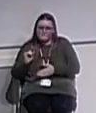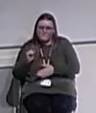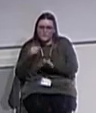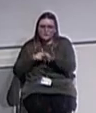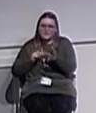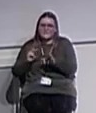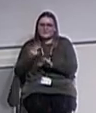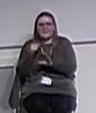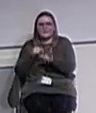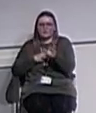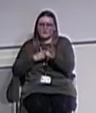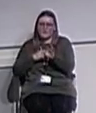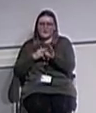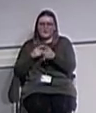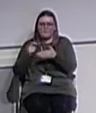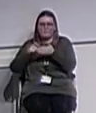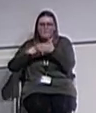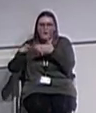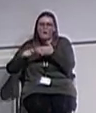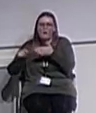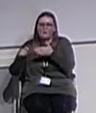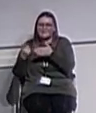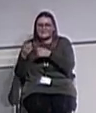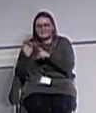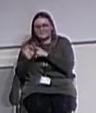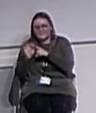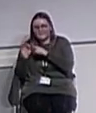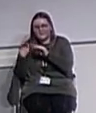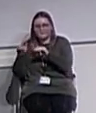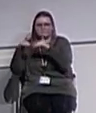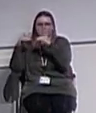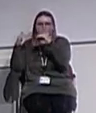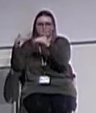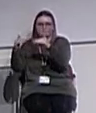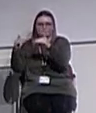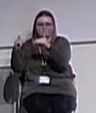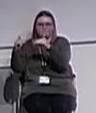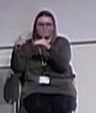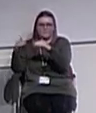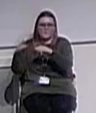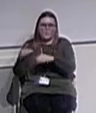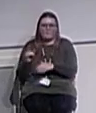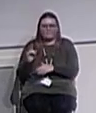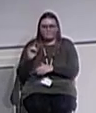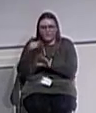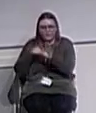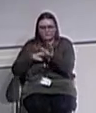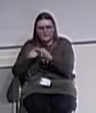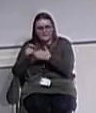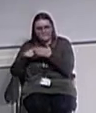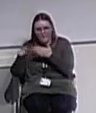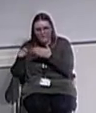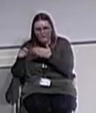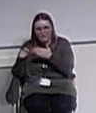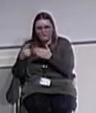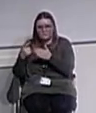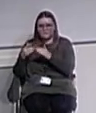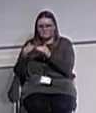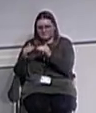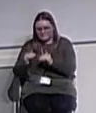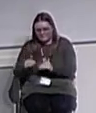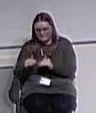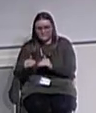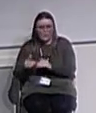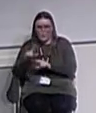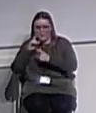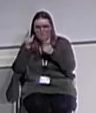year. So you may start on a four-year degree, but actually after your first year marks, you may not be able to continue on it, if you like. So when